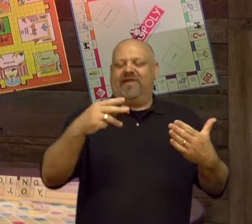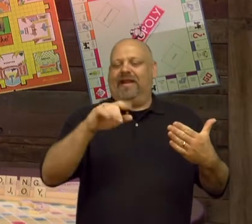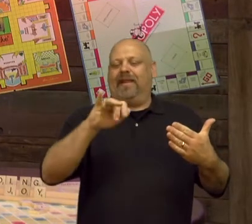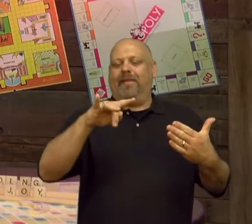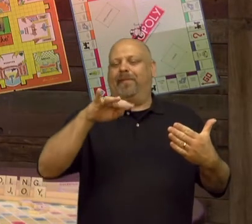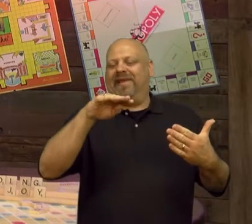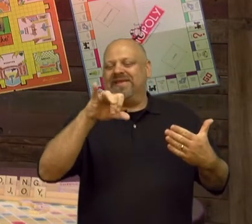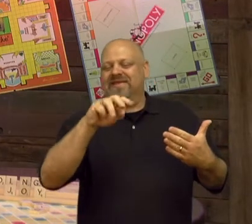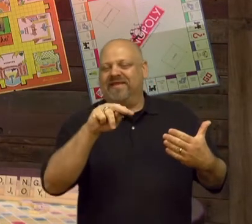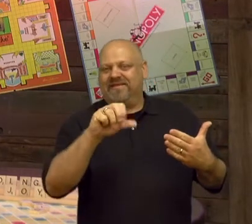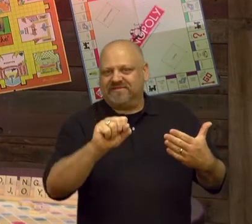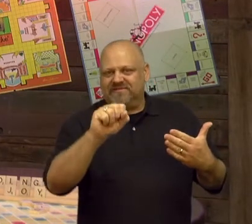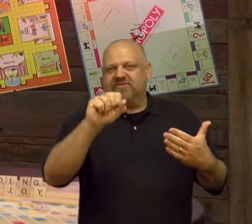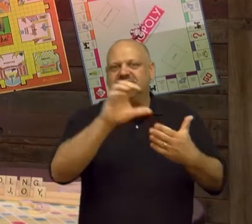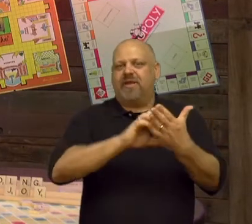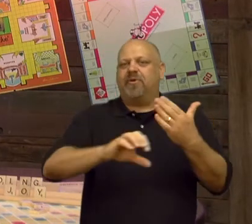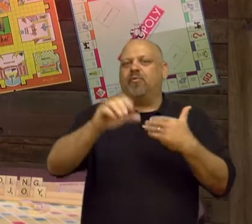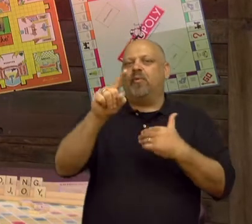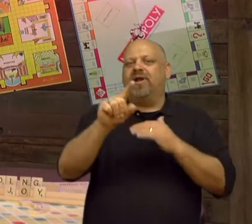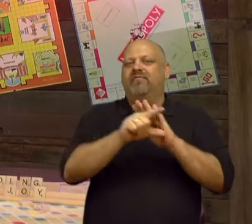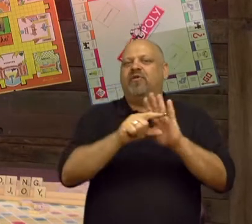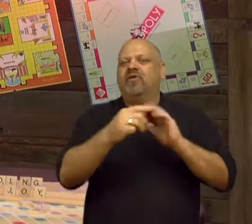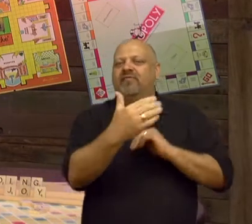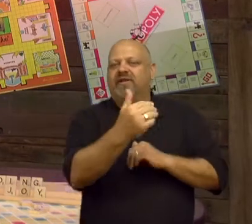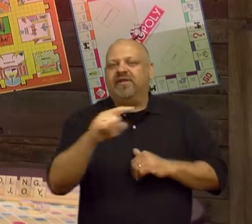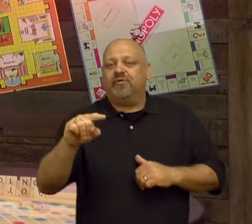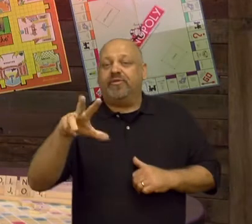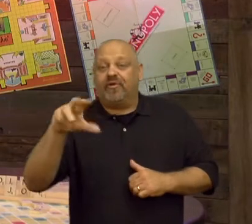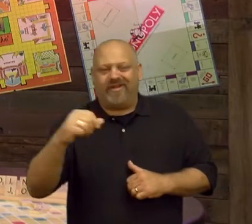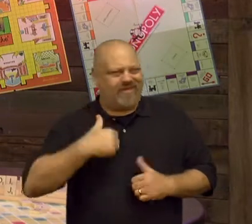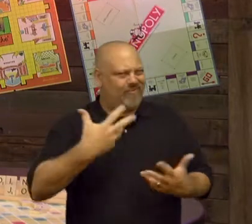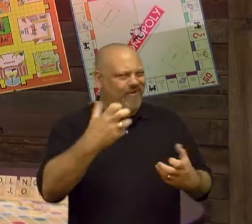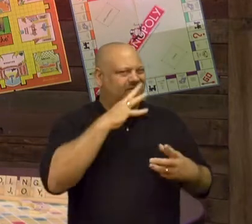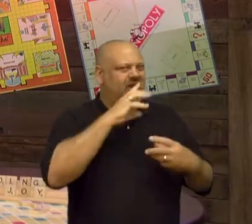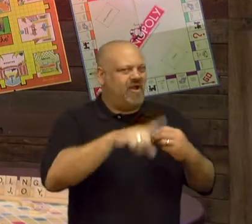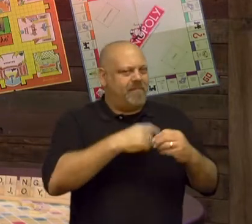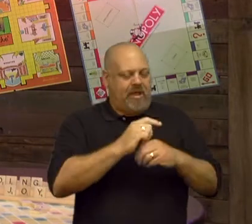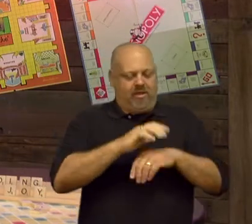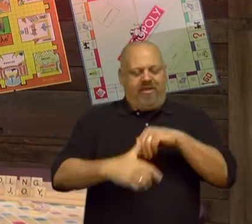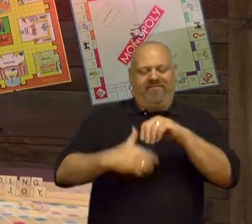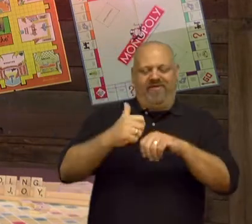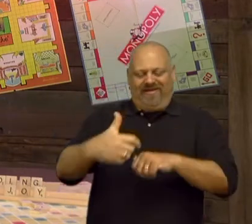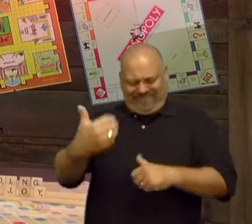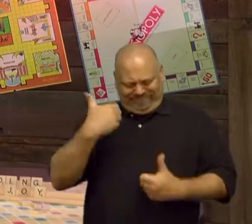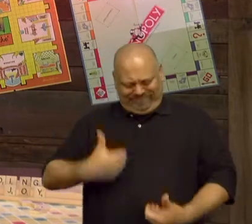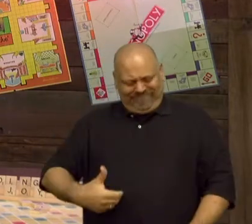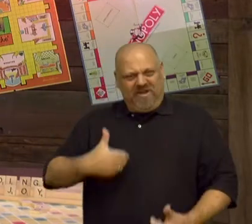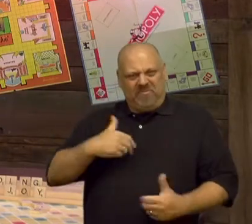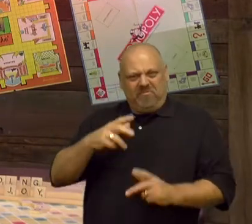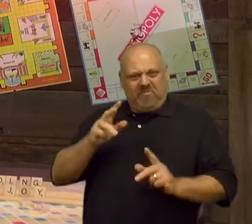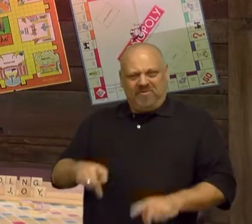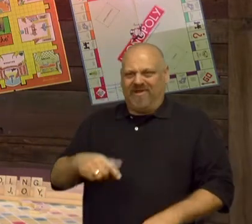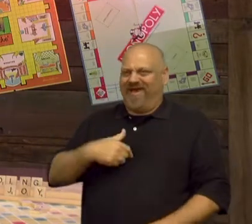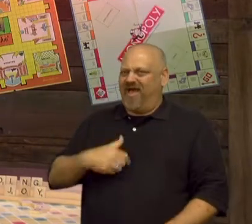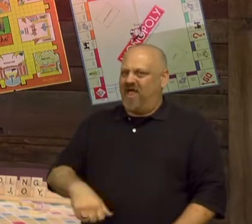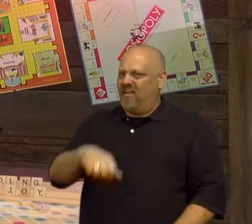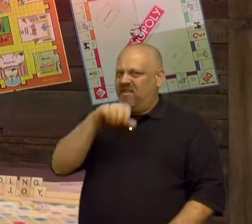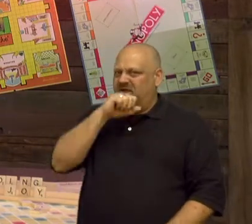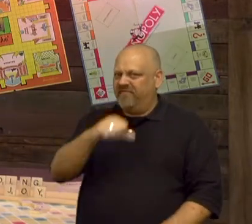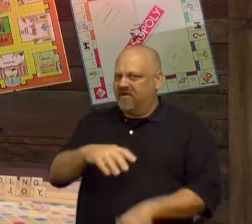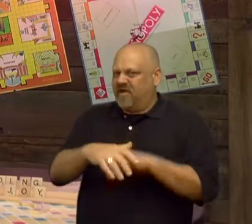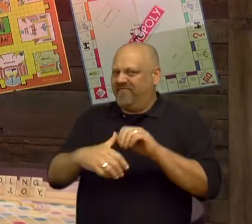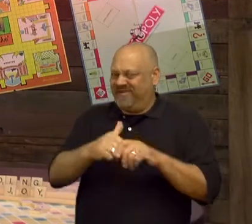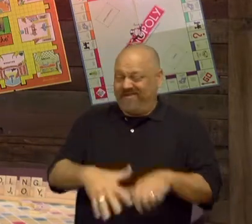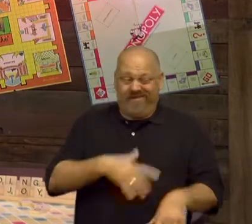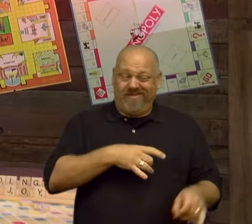verse 15 through 30. And I want to talk about comfort. I am a person that loves comfort, and I am a person